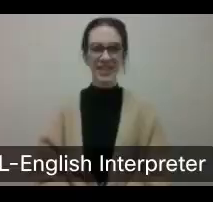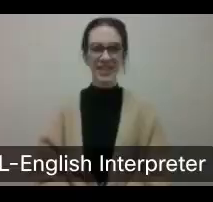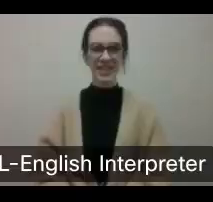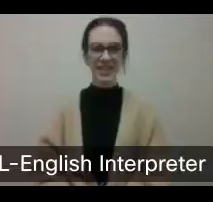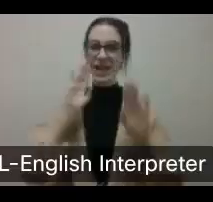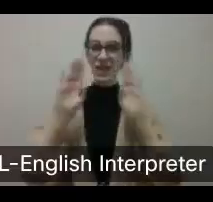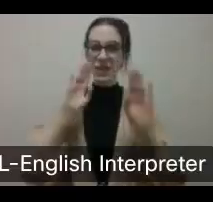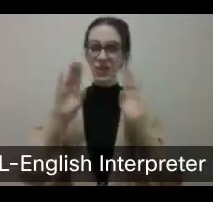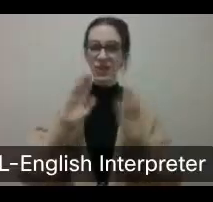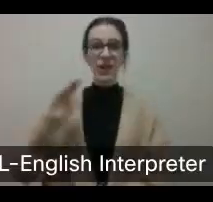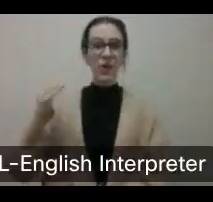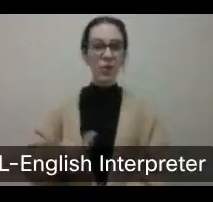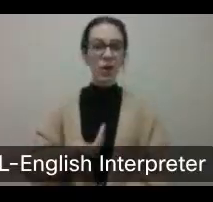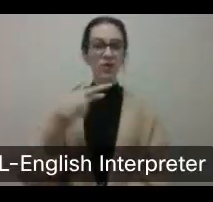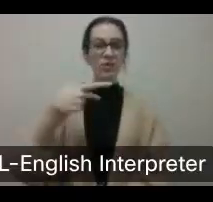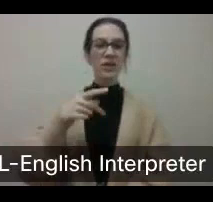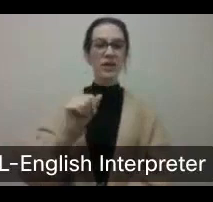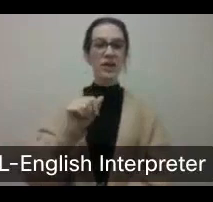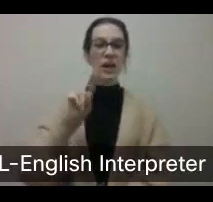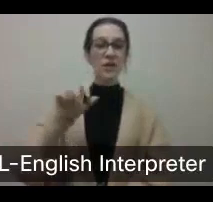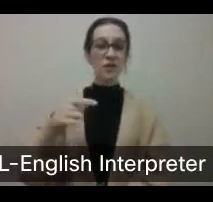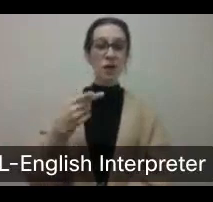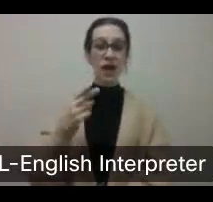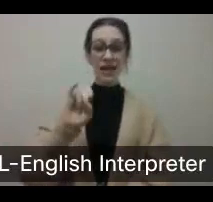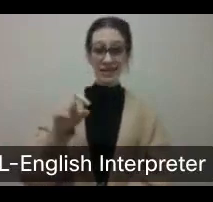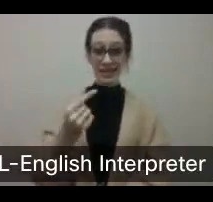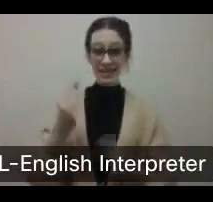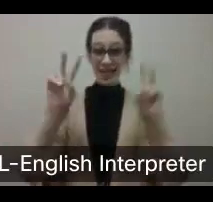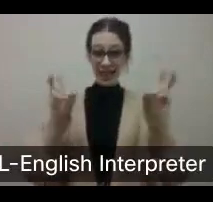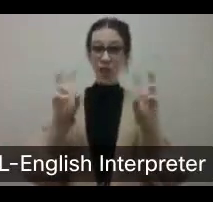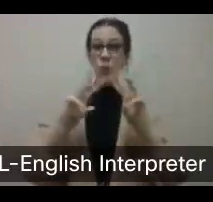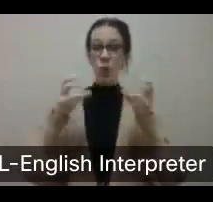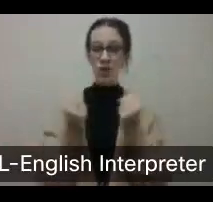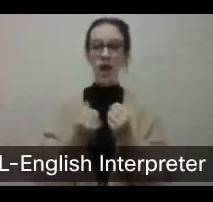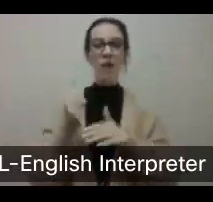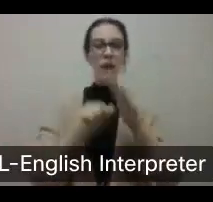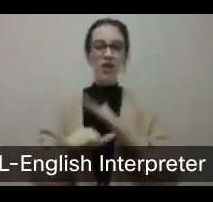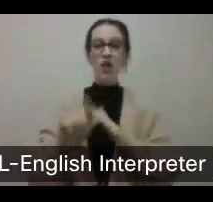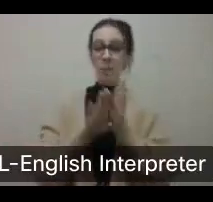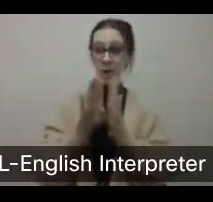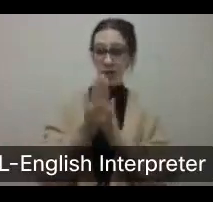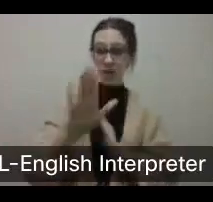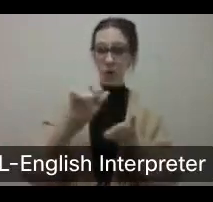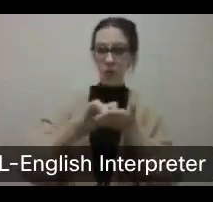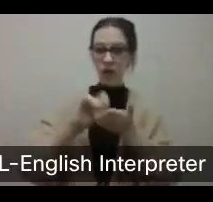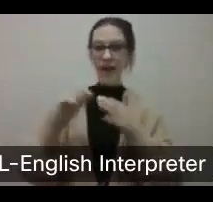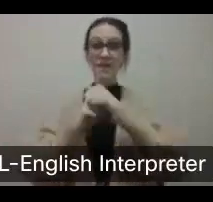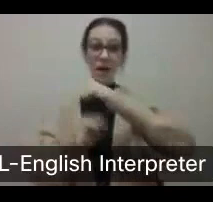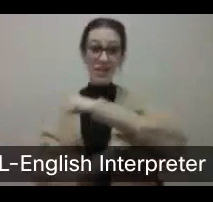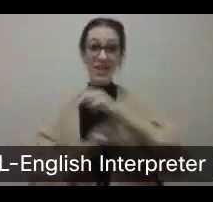Well, hello and welcome to the Paraphrasing workshop, which is part of the Building Your Writing Foundation workshop